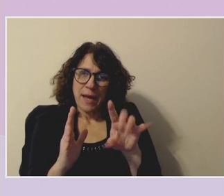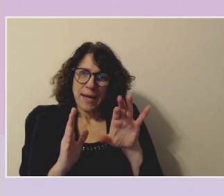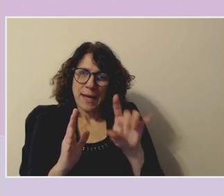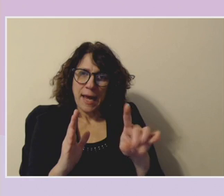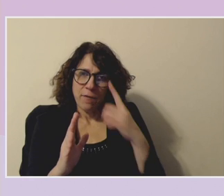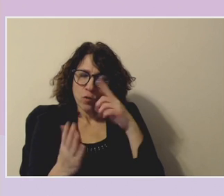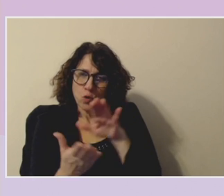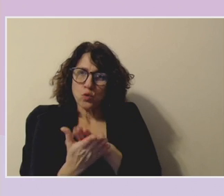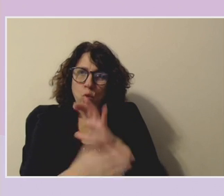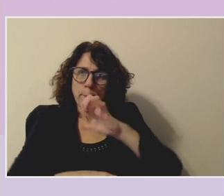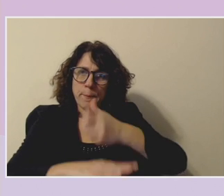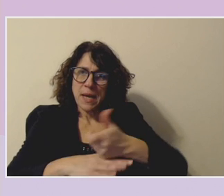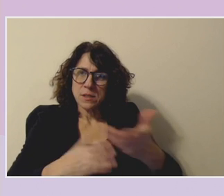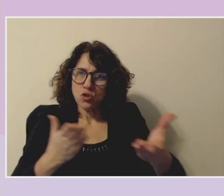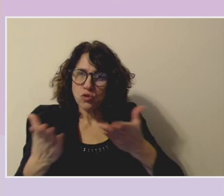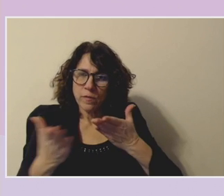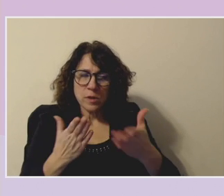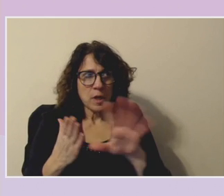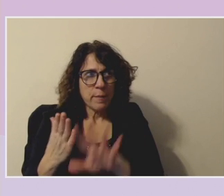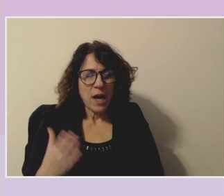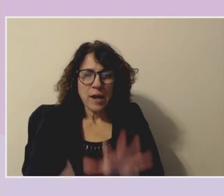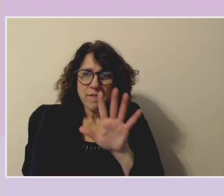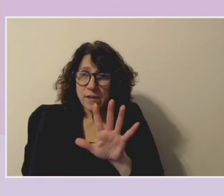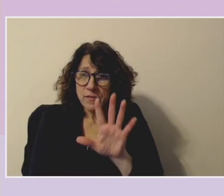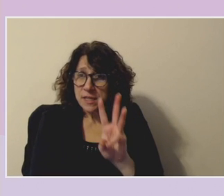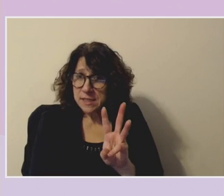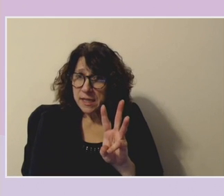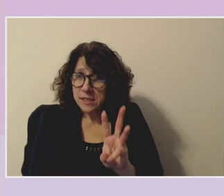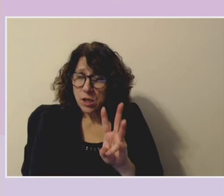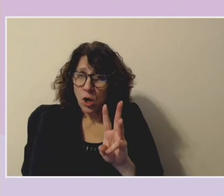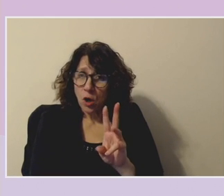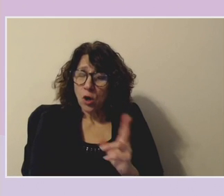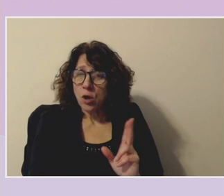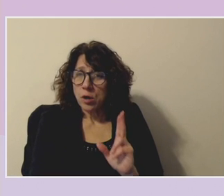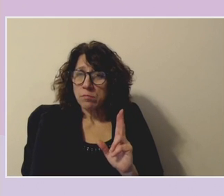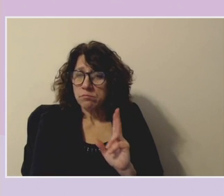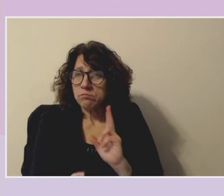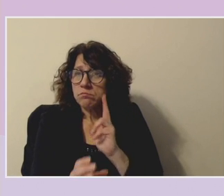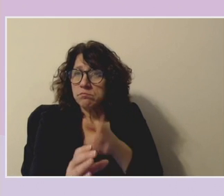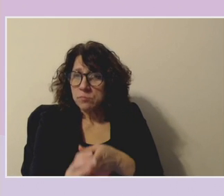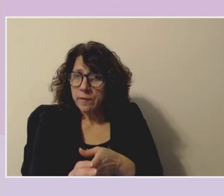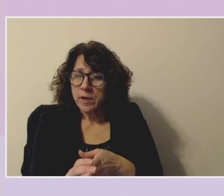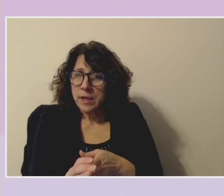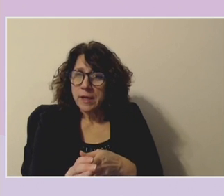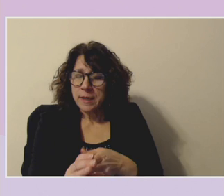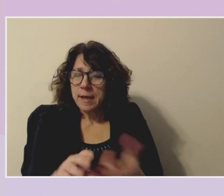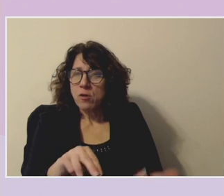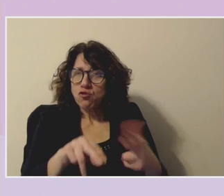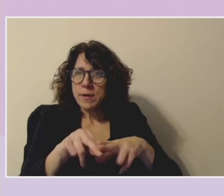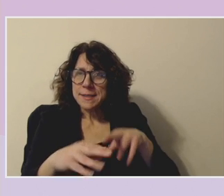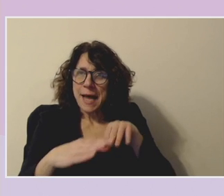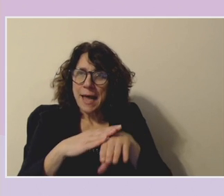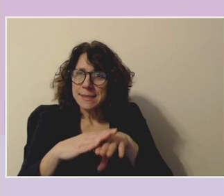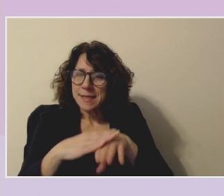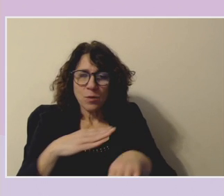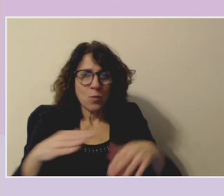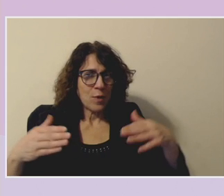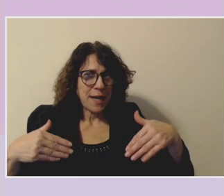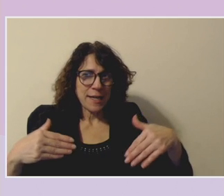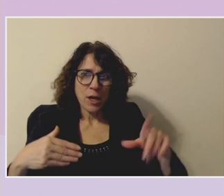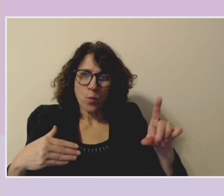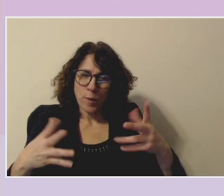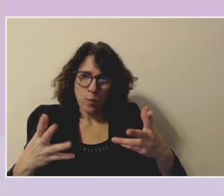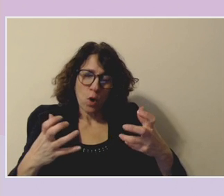And of those, only about 56 are enrolled in expanded access. So we're not yet where we want to be